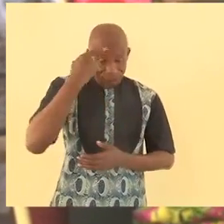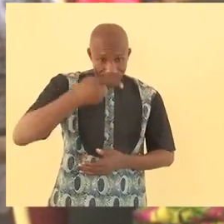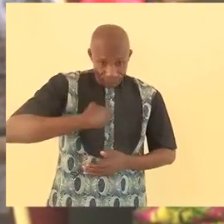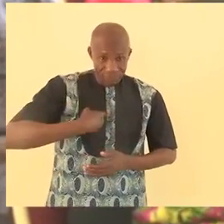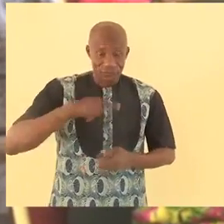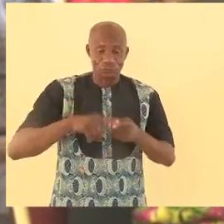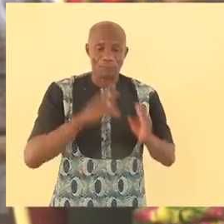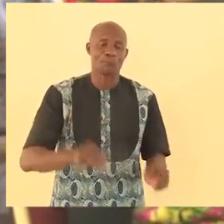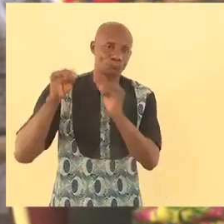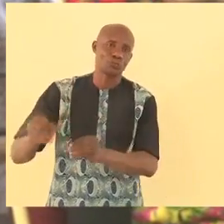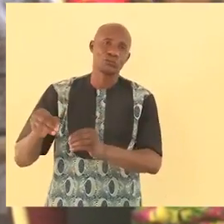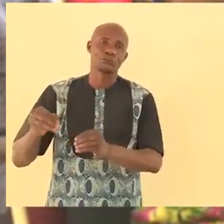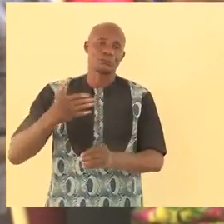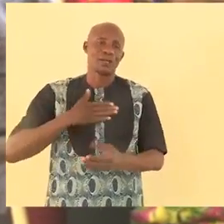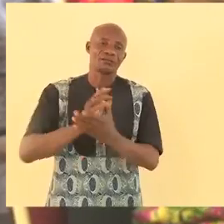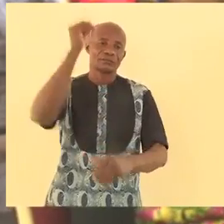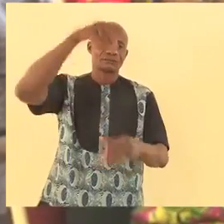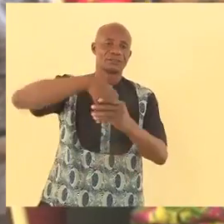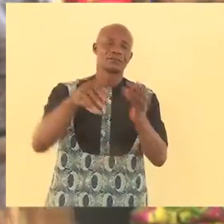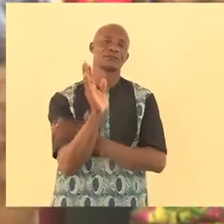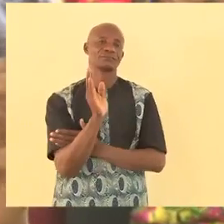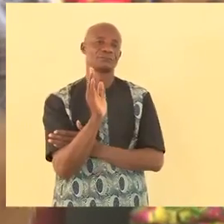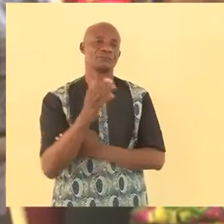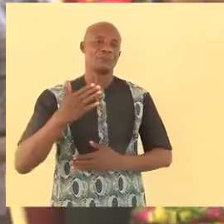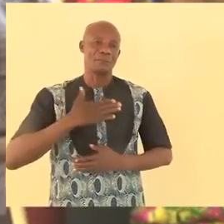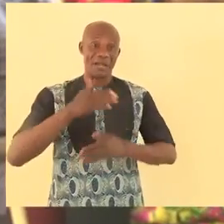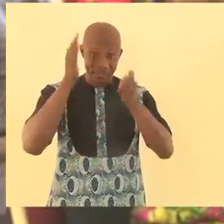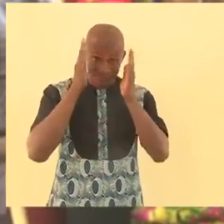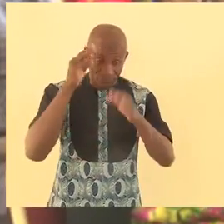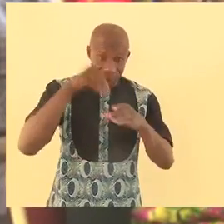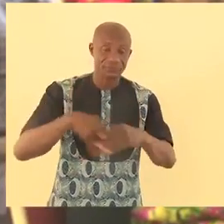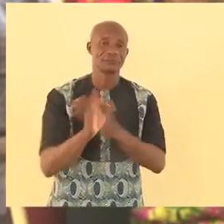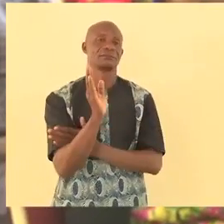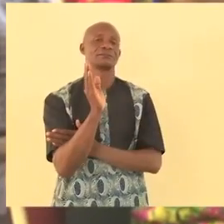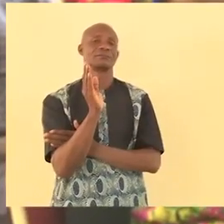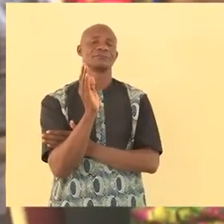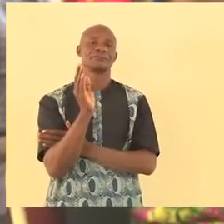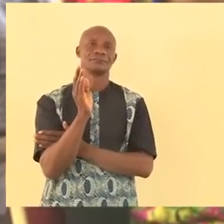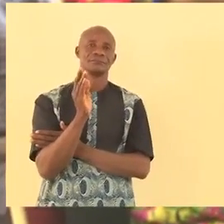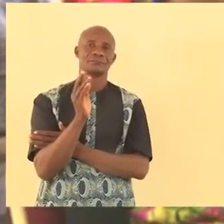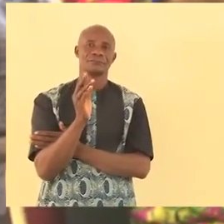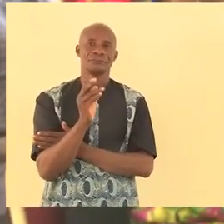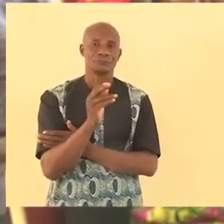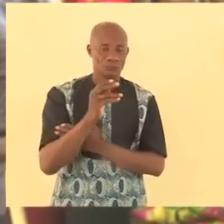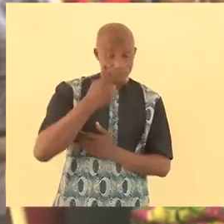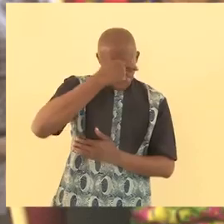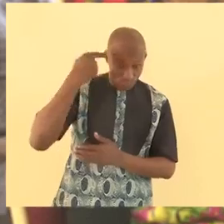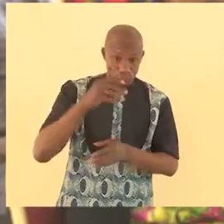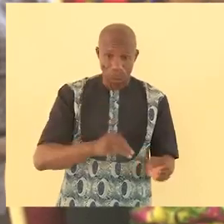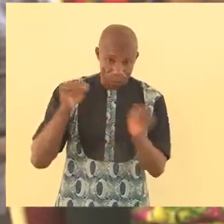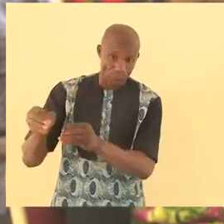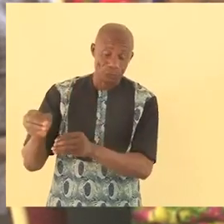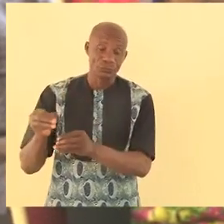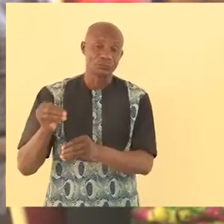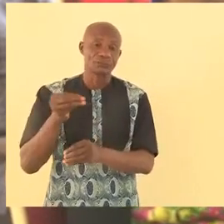me to place more trust in God. Is a call for me to place my focus on God and not to be bothered about future things. Because those who